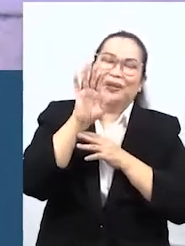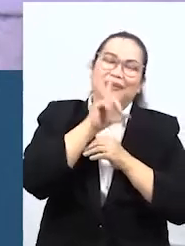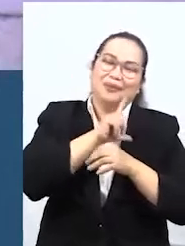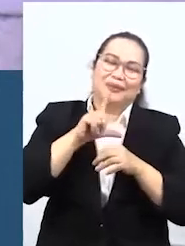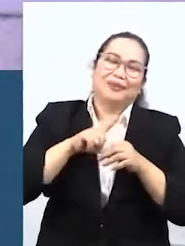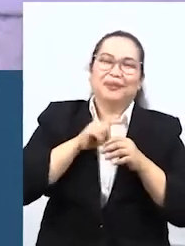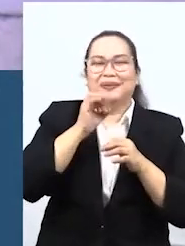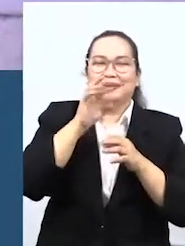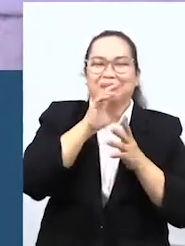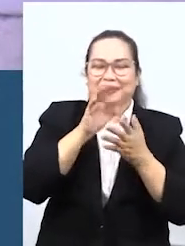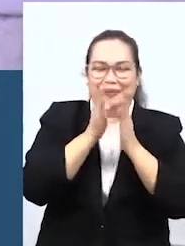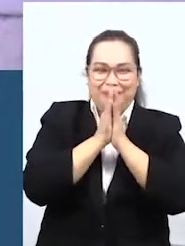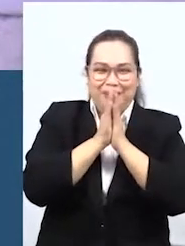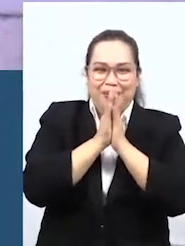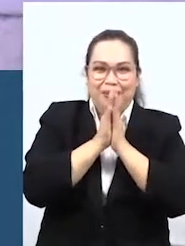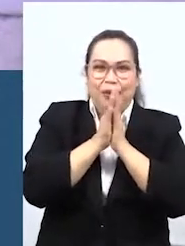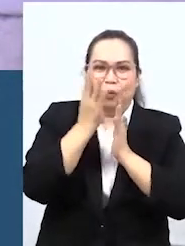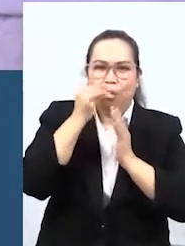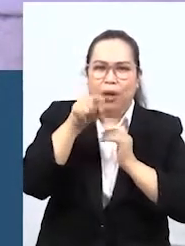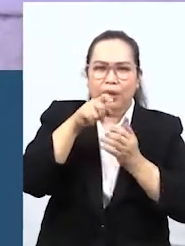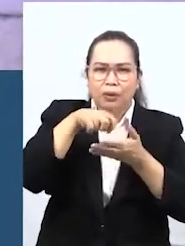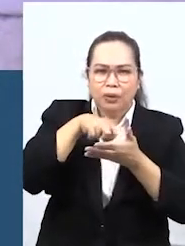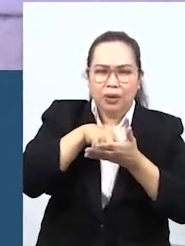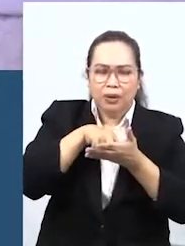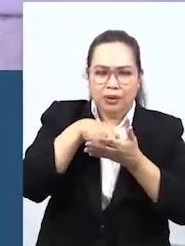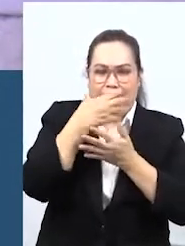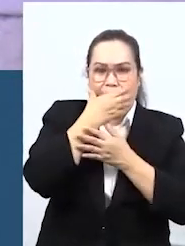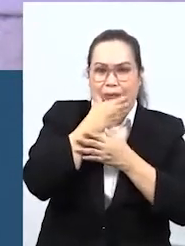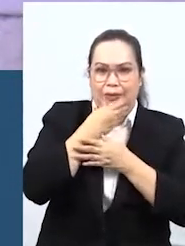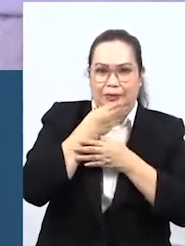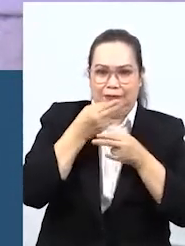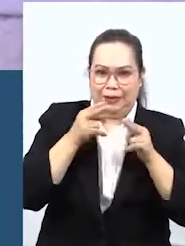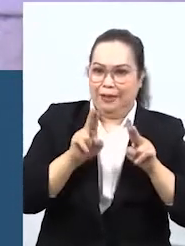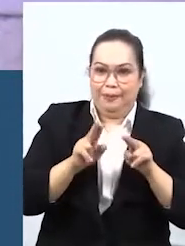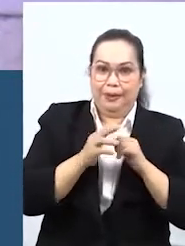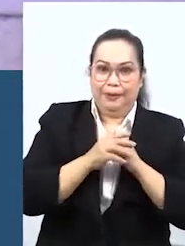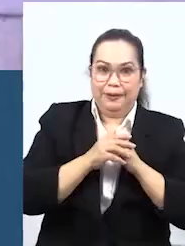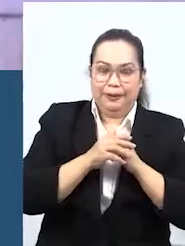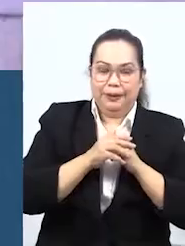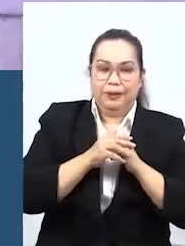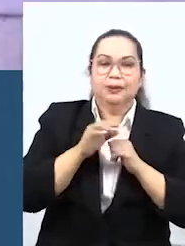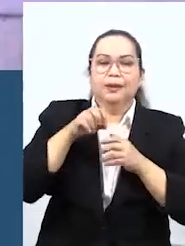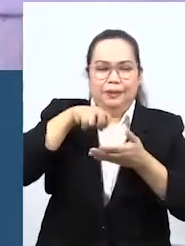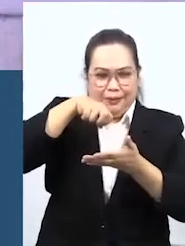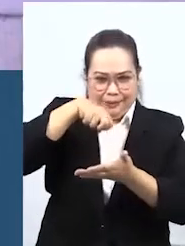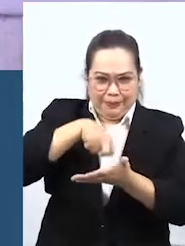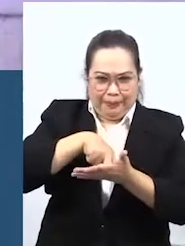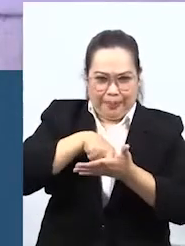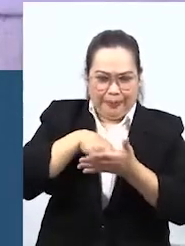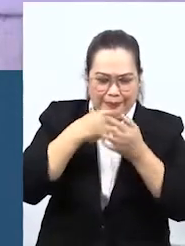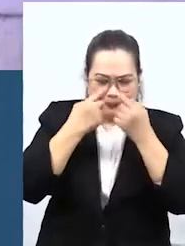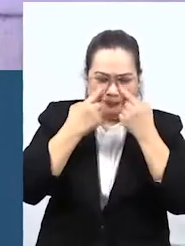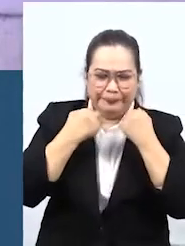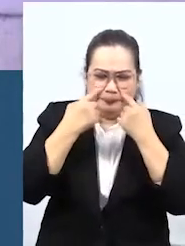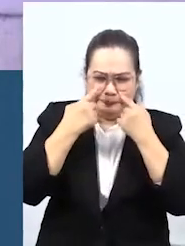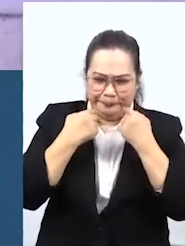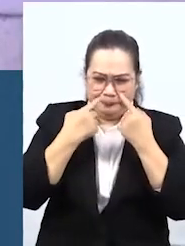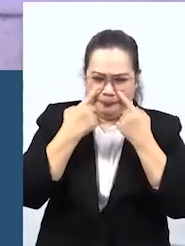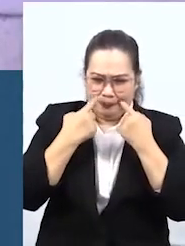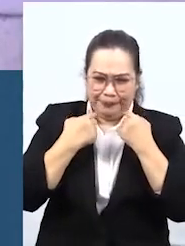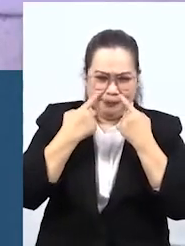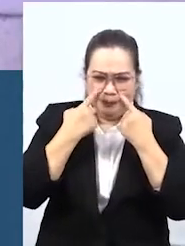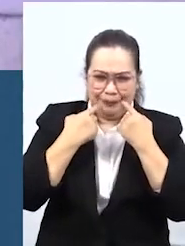pe-pray ka when you kneel down something beautiful happens you know i knelt down I was crying